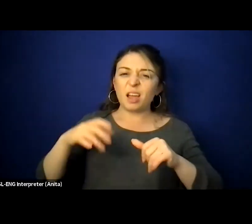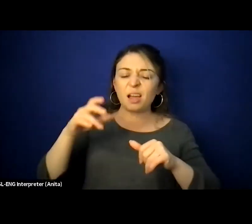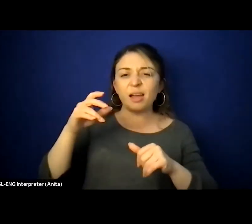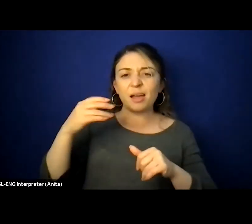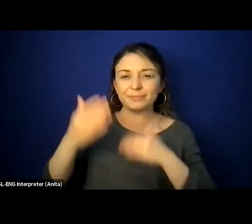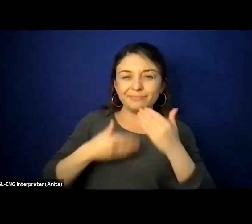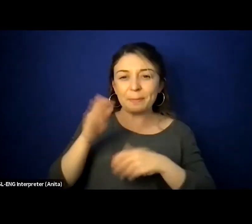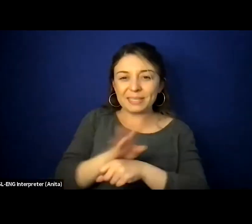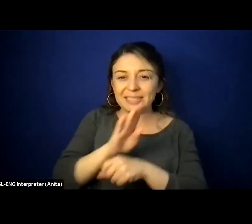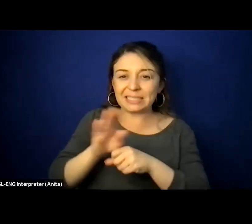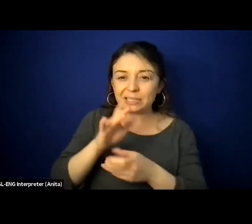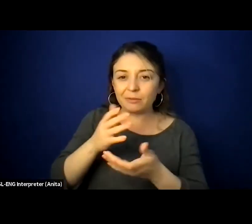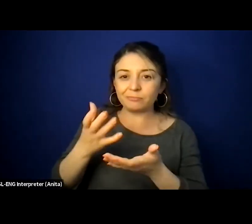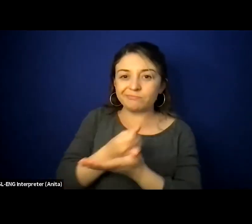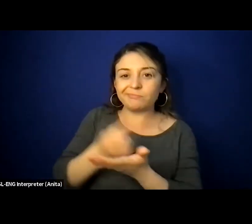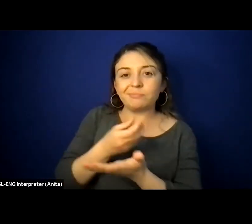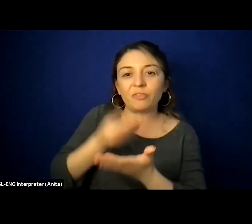for disability and disabled people.